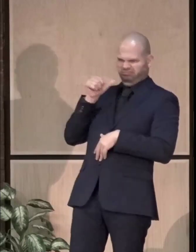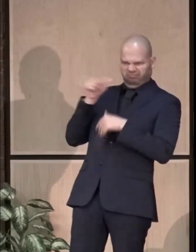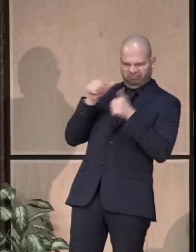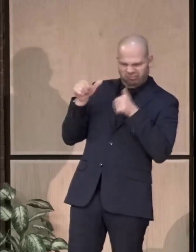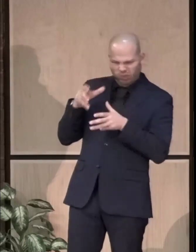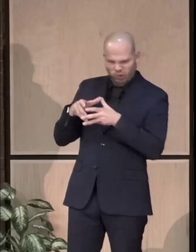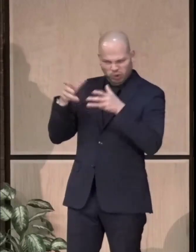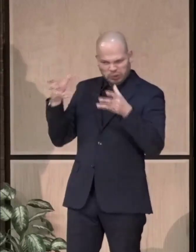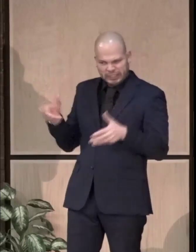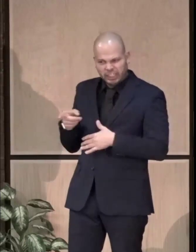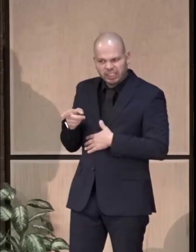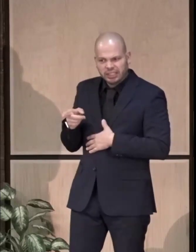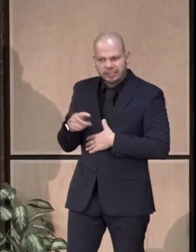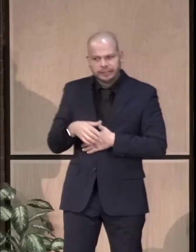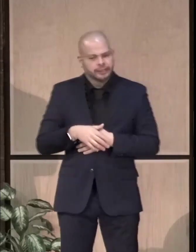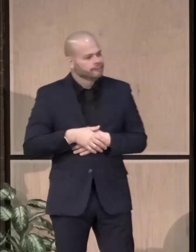No.